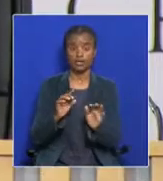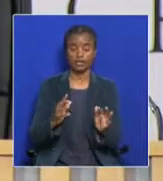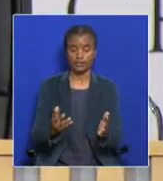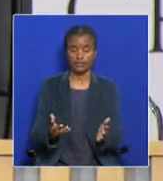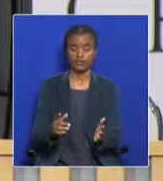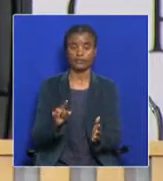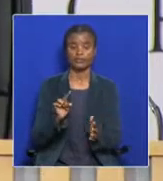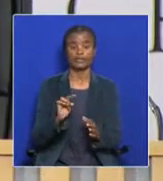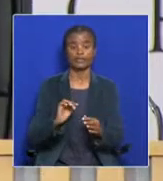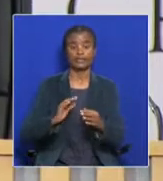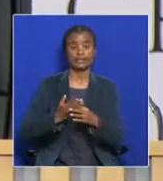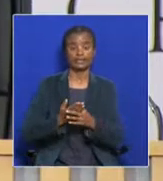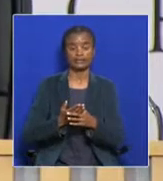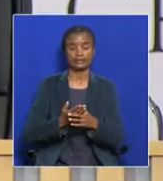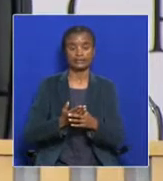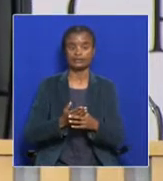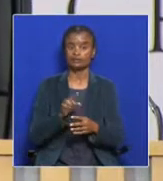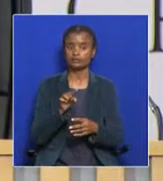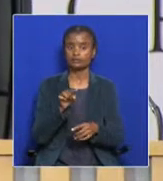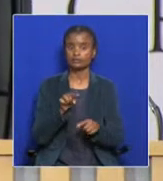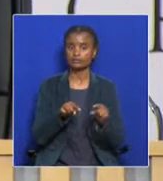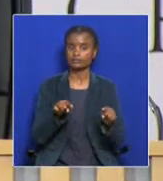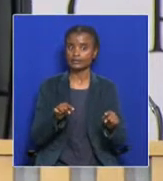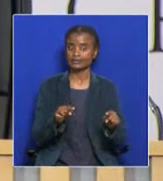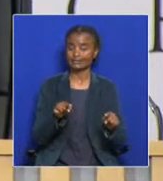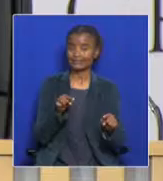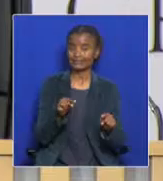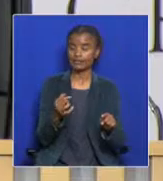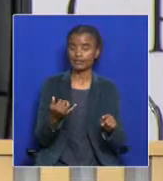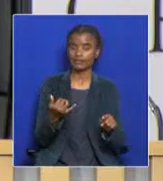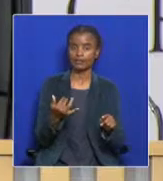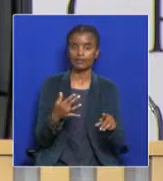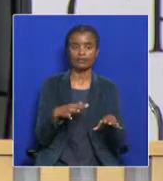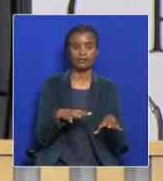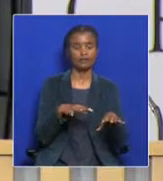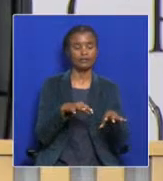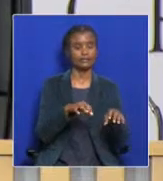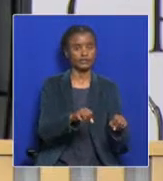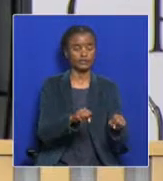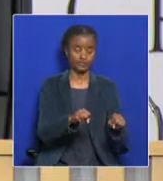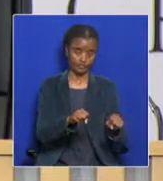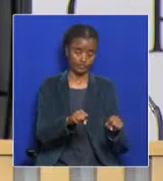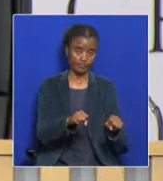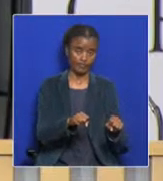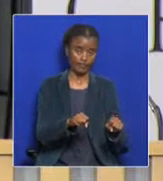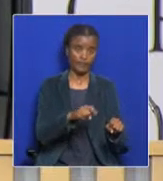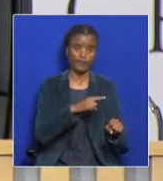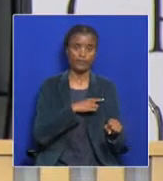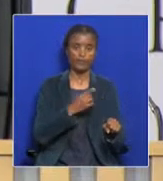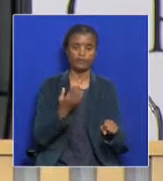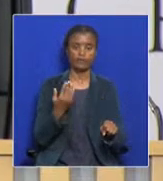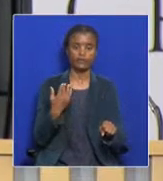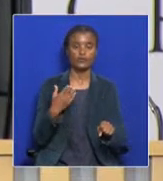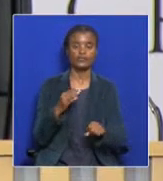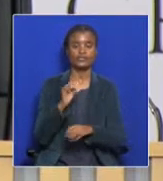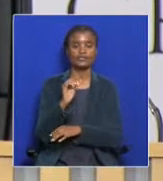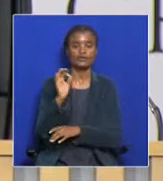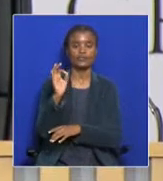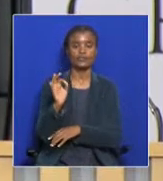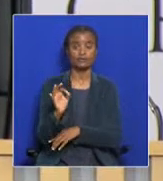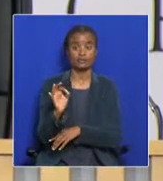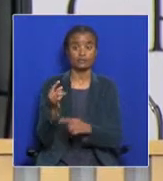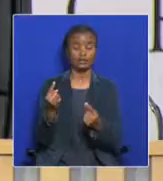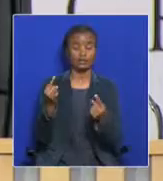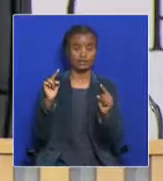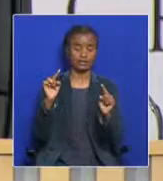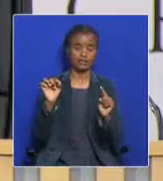of a recovery, more of a seizure. Like I've said, we've had a 0% success rate. Yes, there is always that chance,